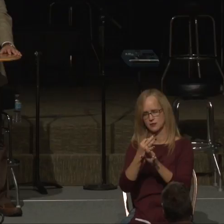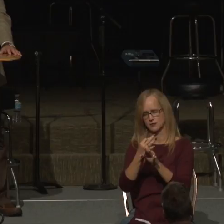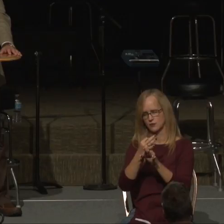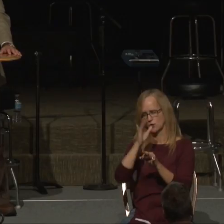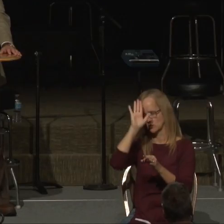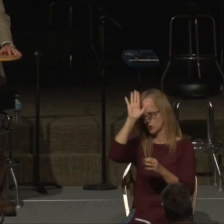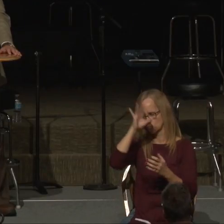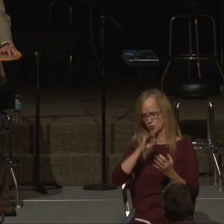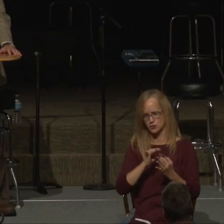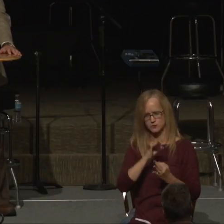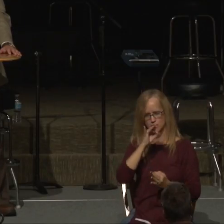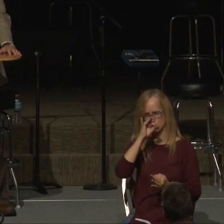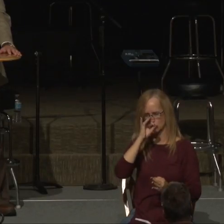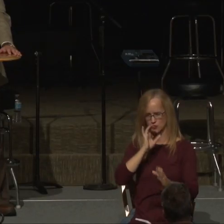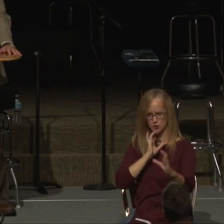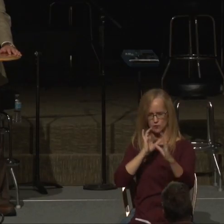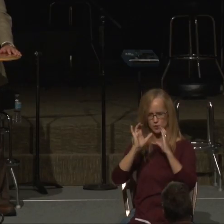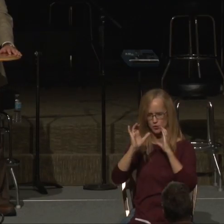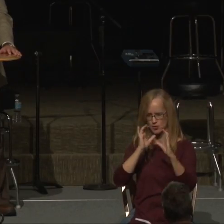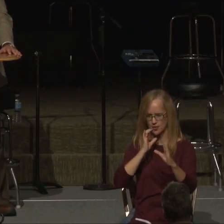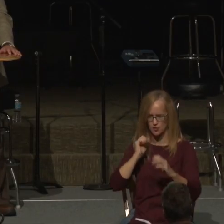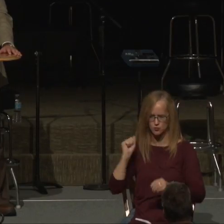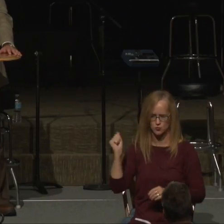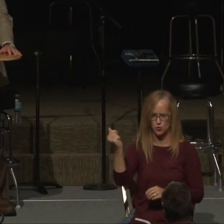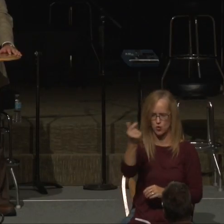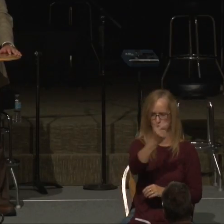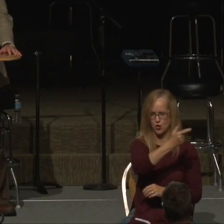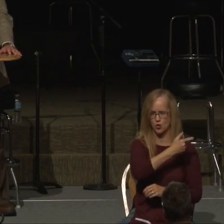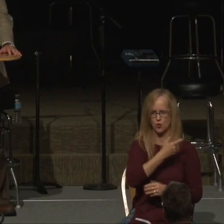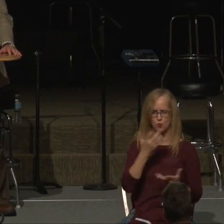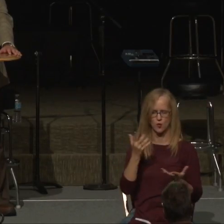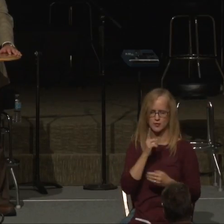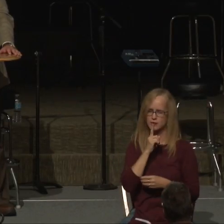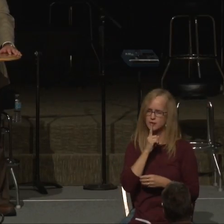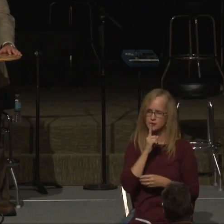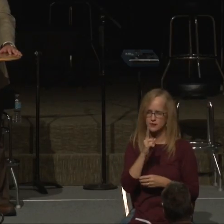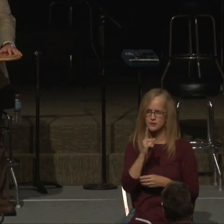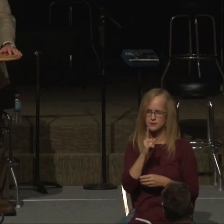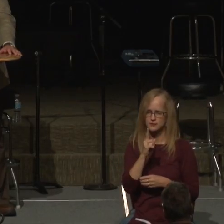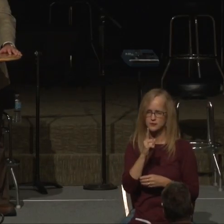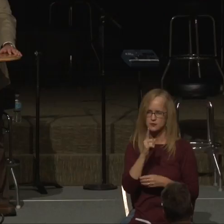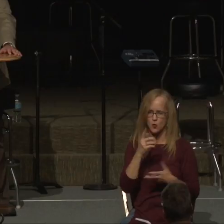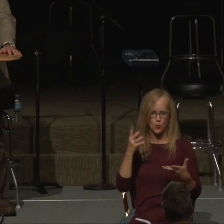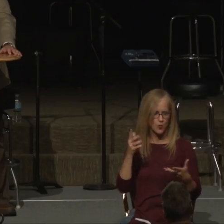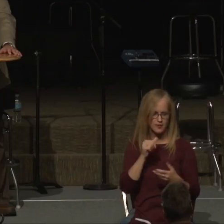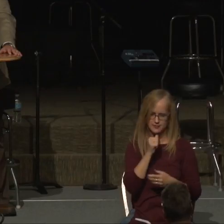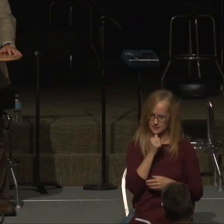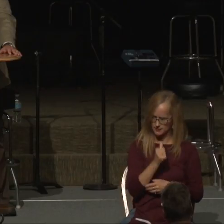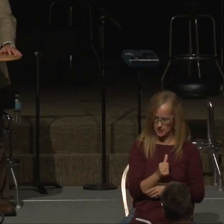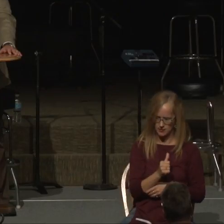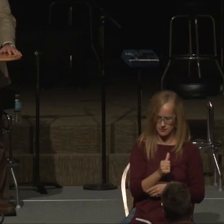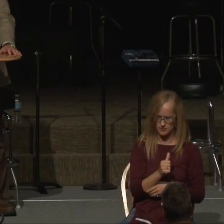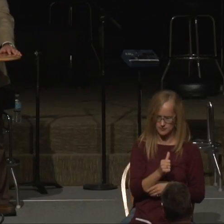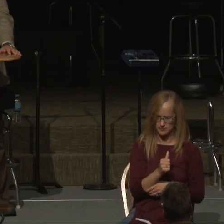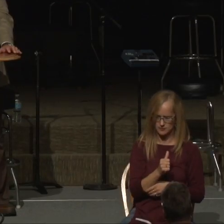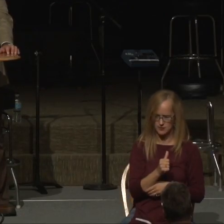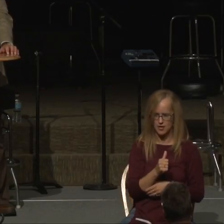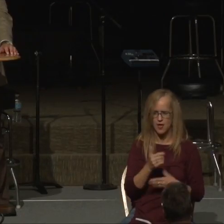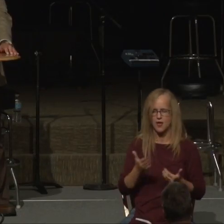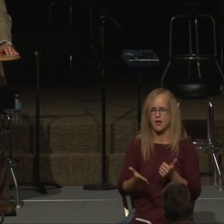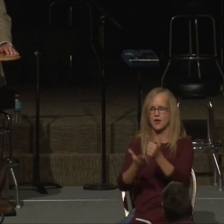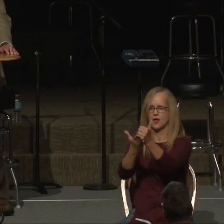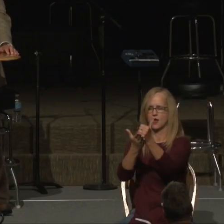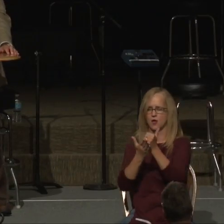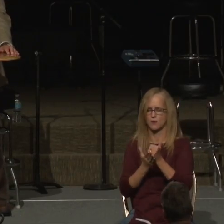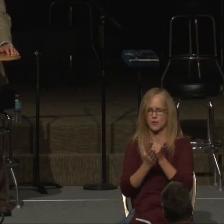your Spirit would communicate to us all what it is, what it isn't. Help us to walk